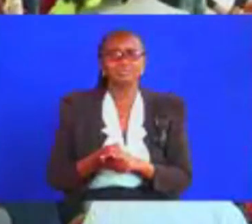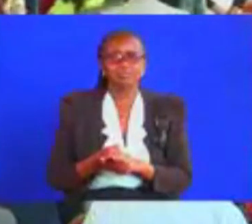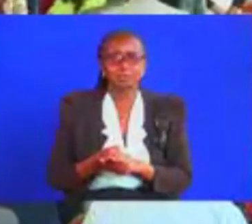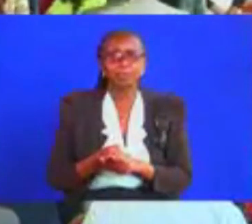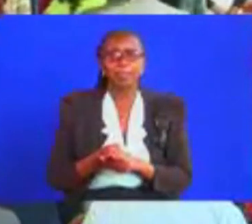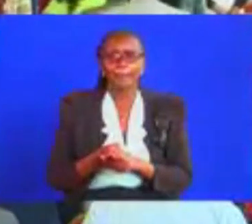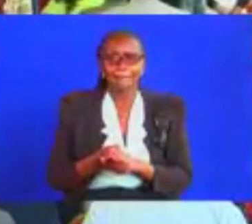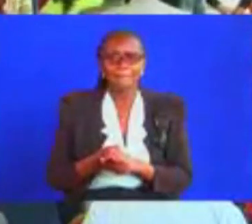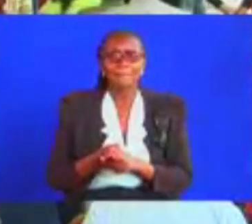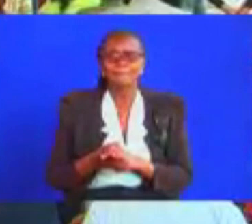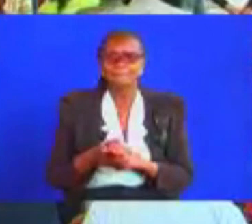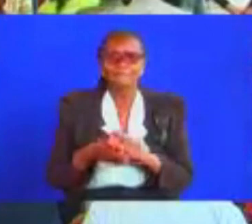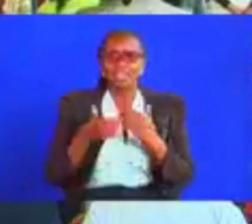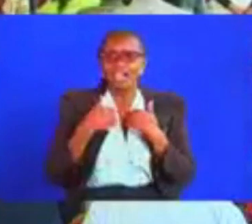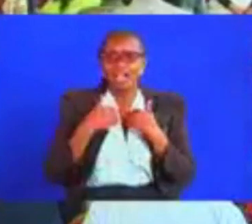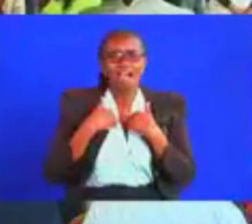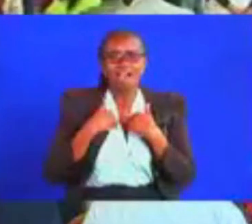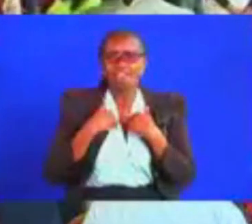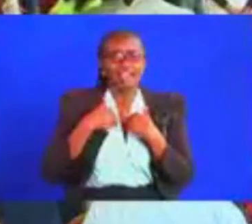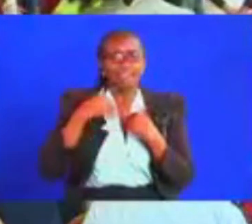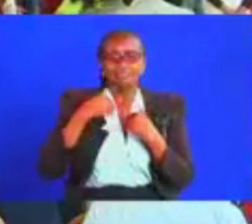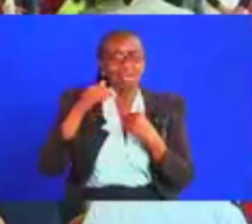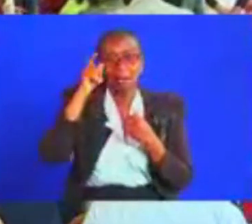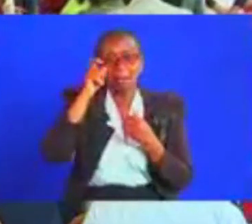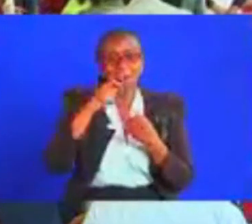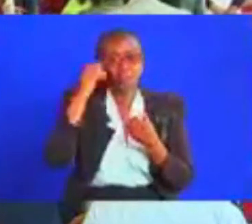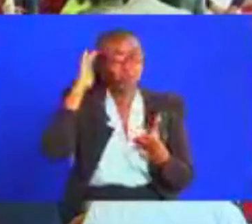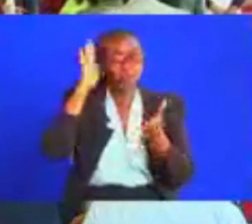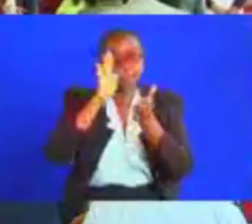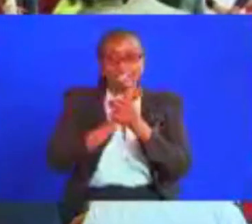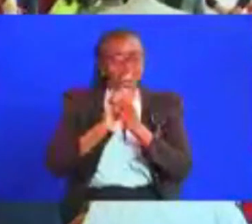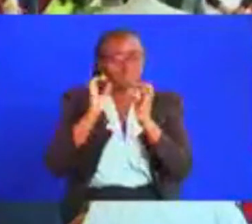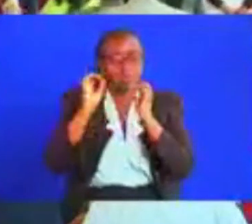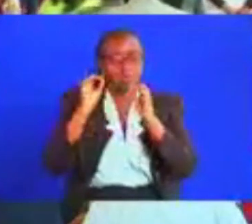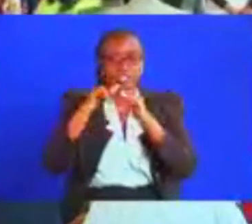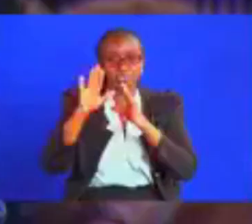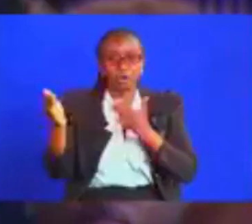There is the unbeliever in your office. There is the unbeliever